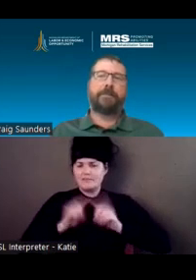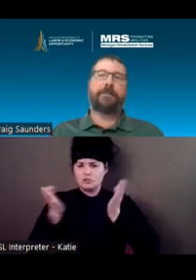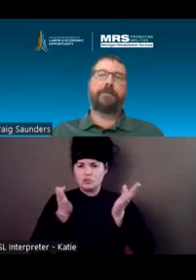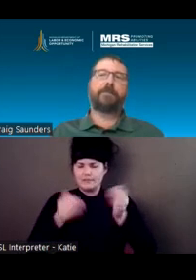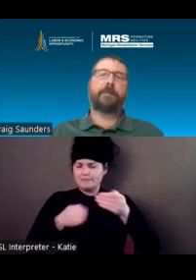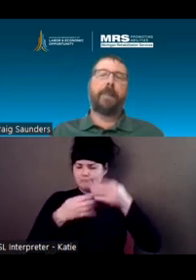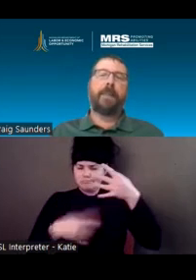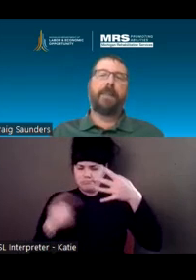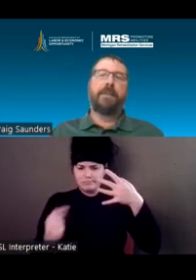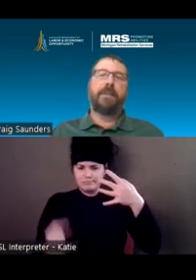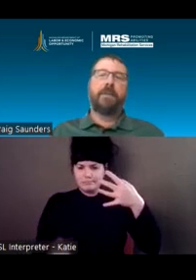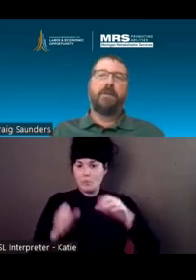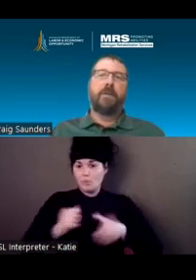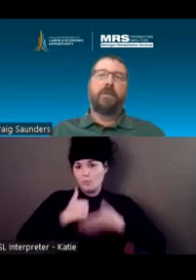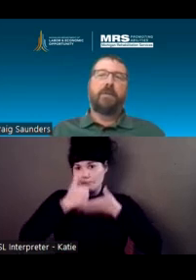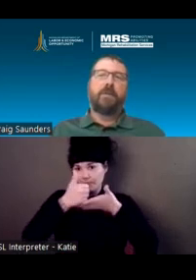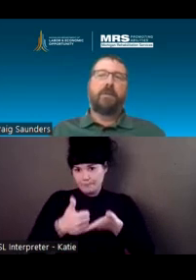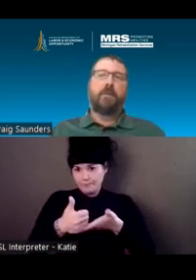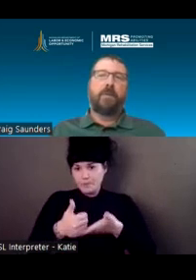together.